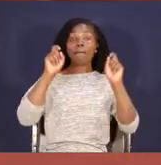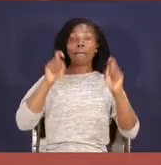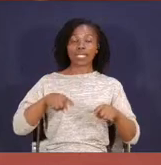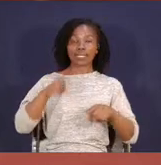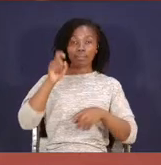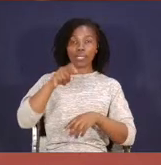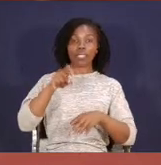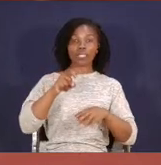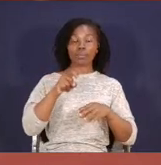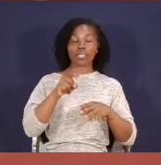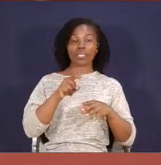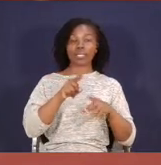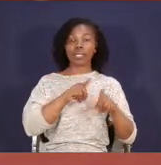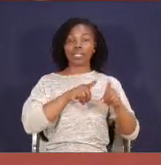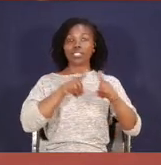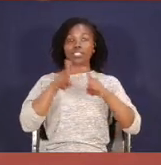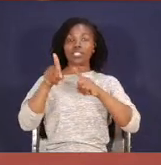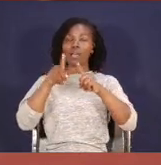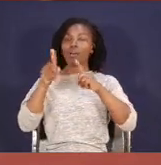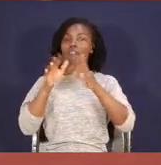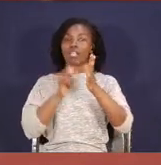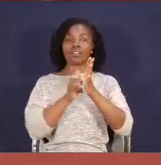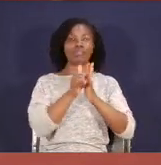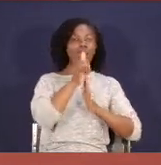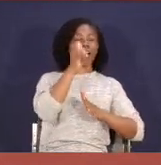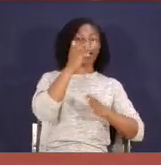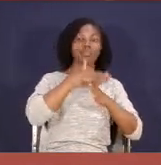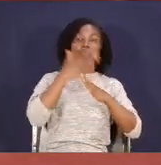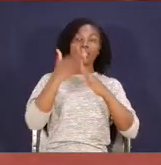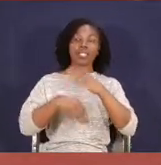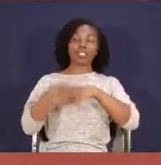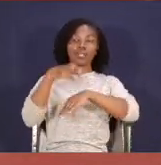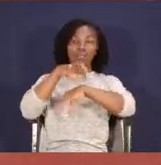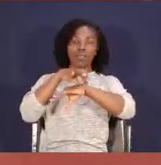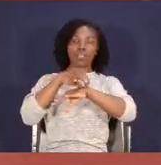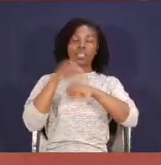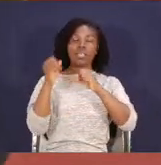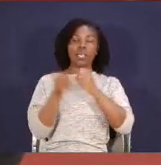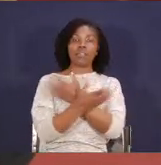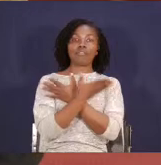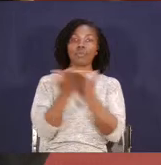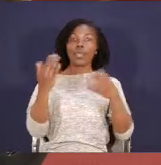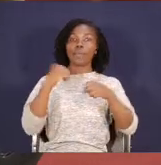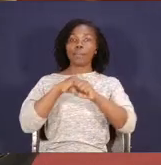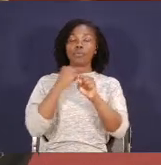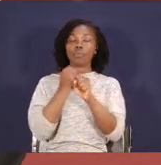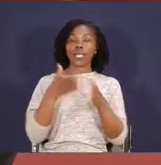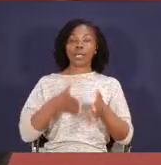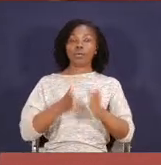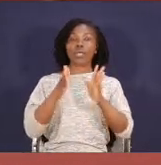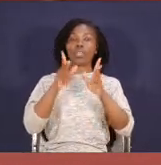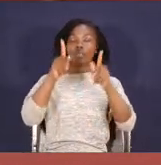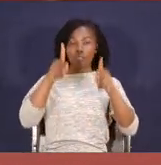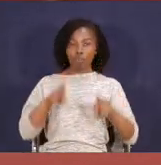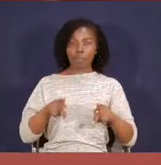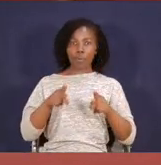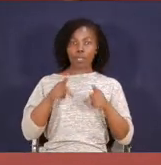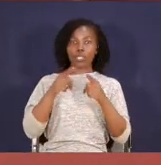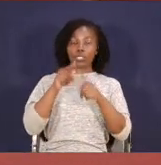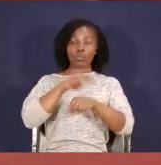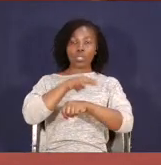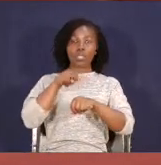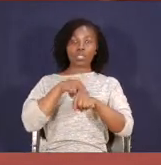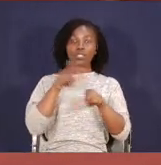their platforms, whether engineers, lawyers, doctors, teachers, whatever platform they have, make a way for them into those nations. But then I